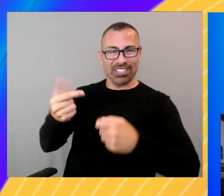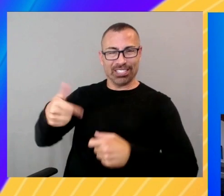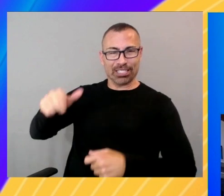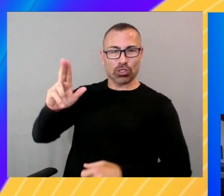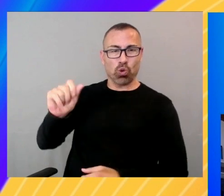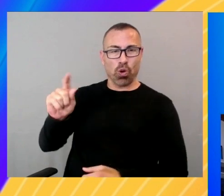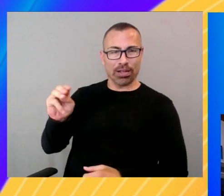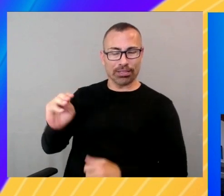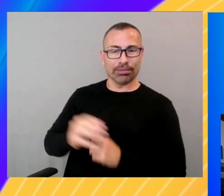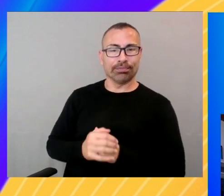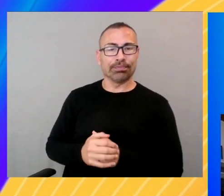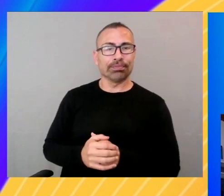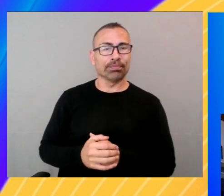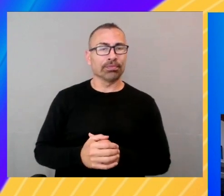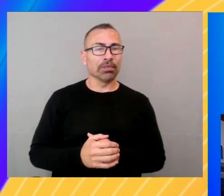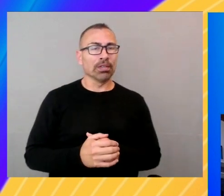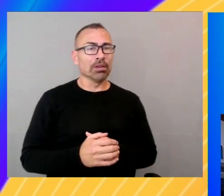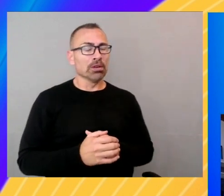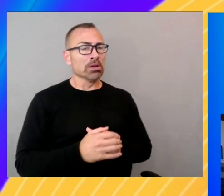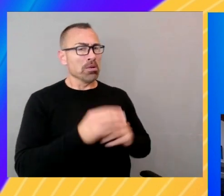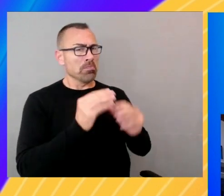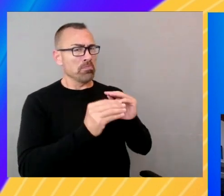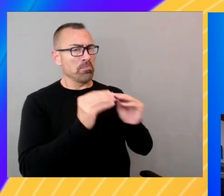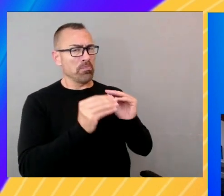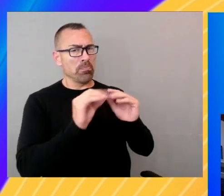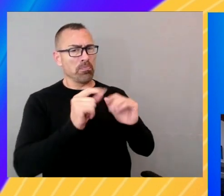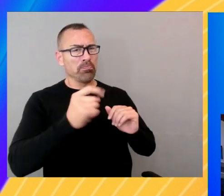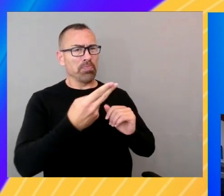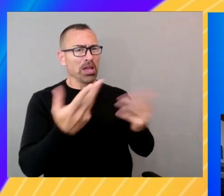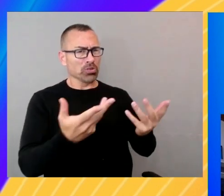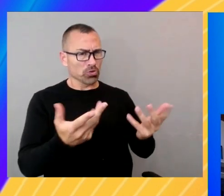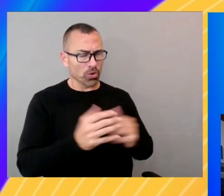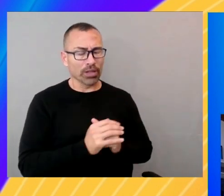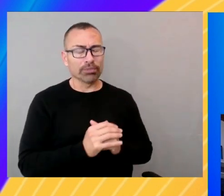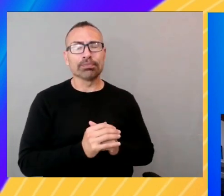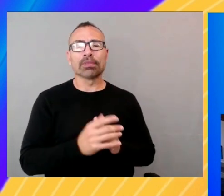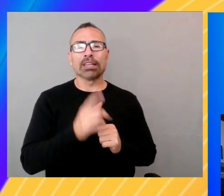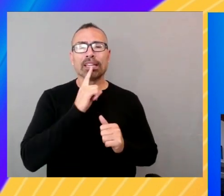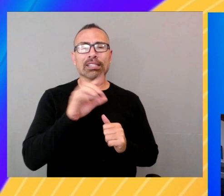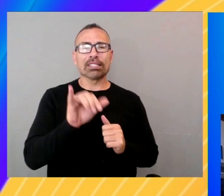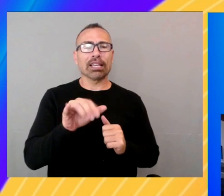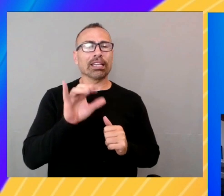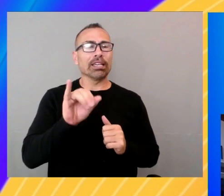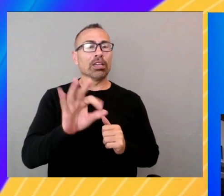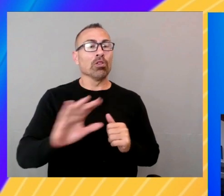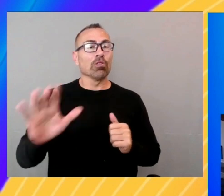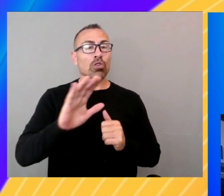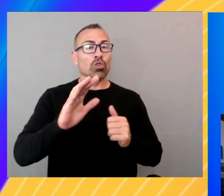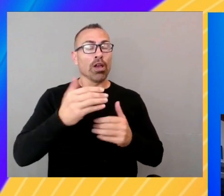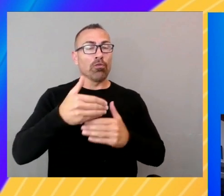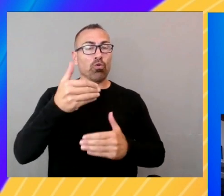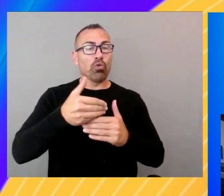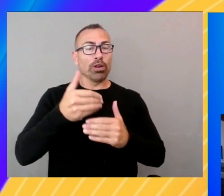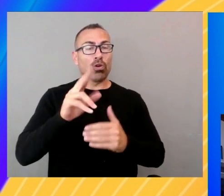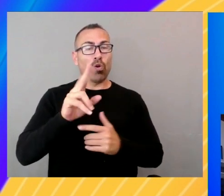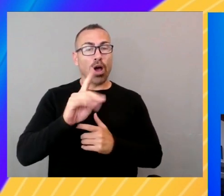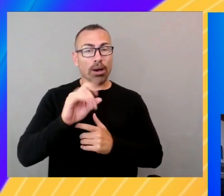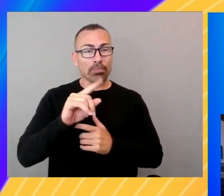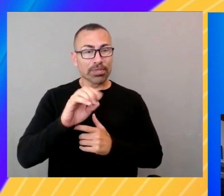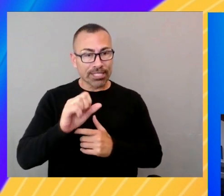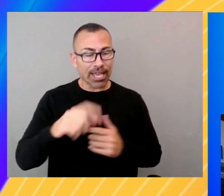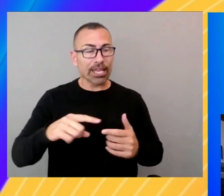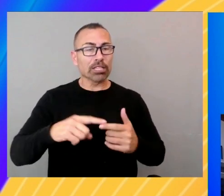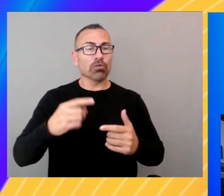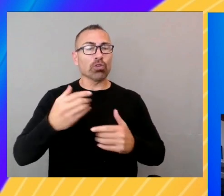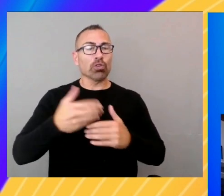to relate it most easily would be, think of like Windows updates when, you have your Windows desktop or Windows laptop, you Sure. have to perform Yeah. updates against it. So you're